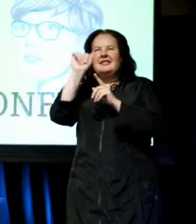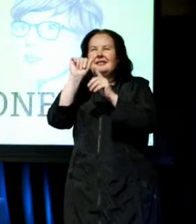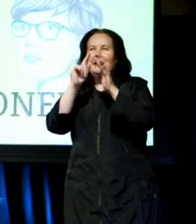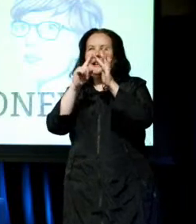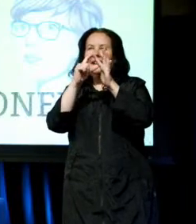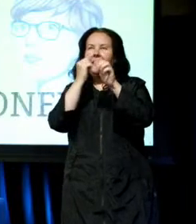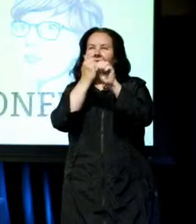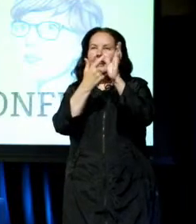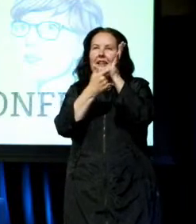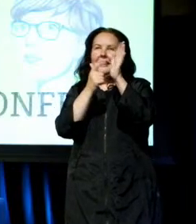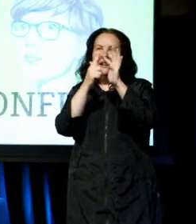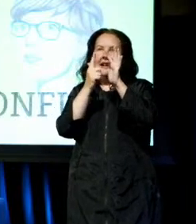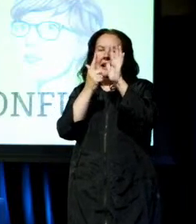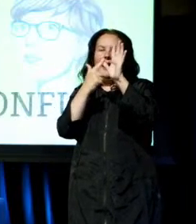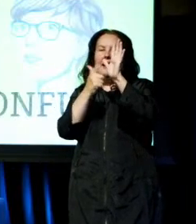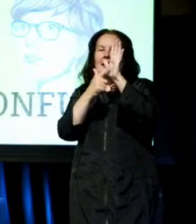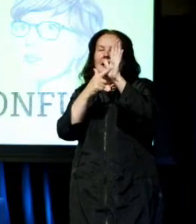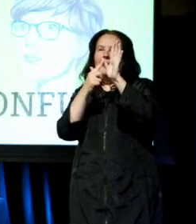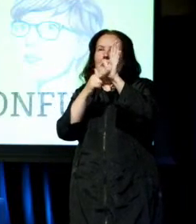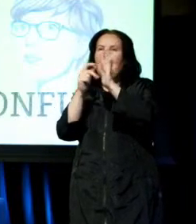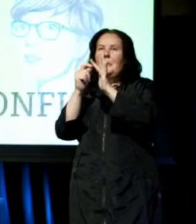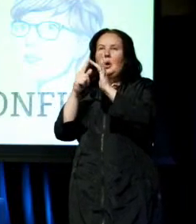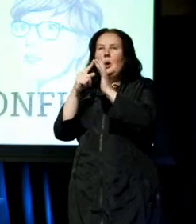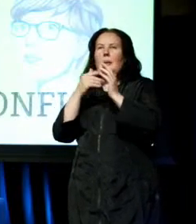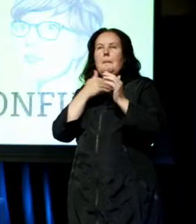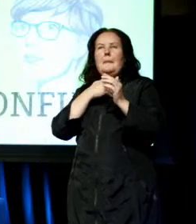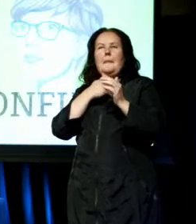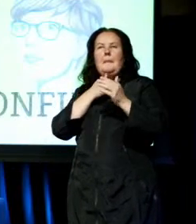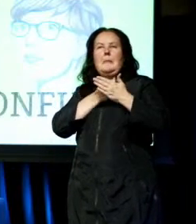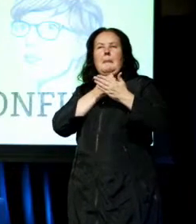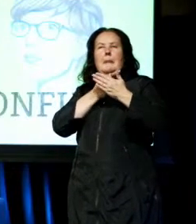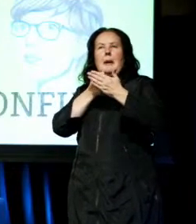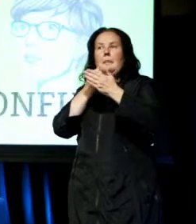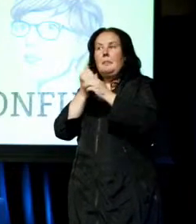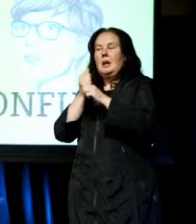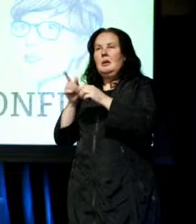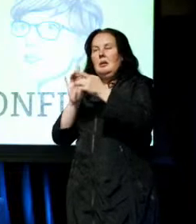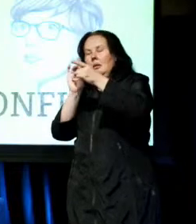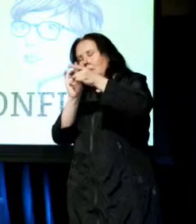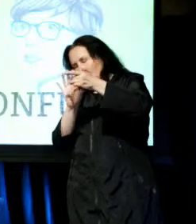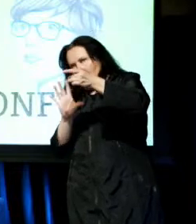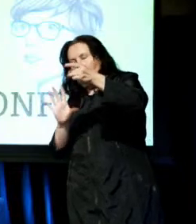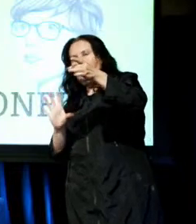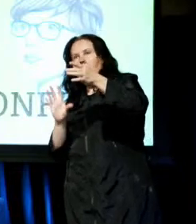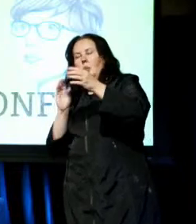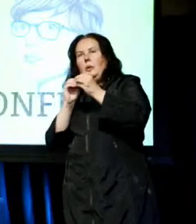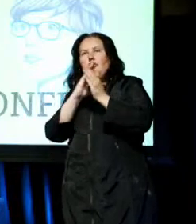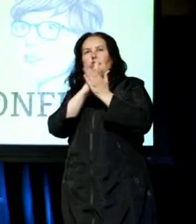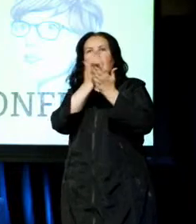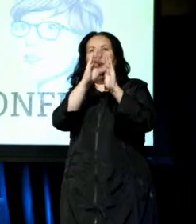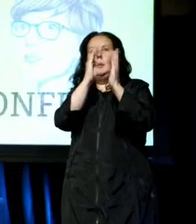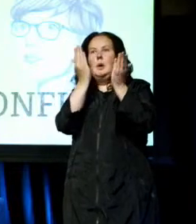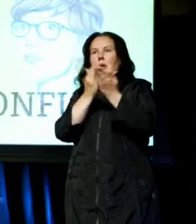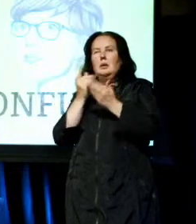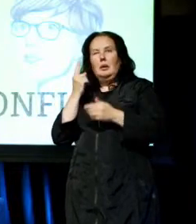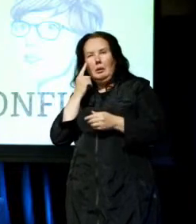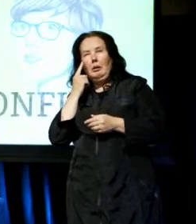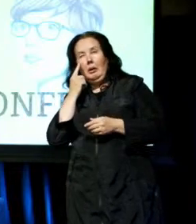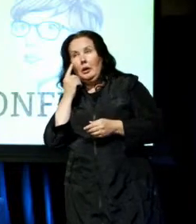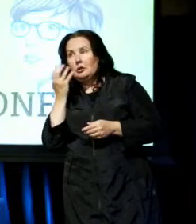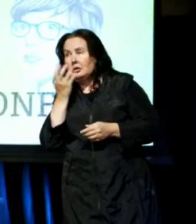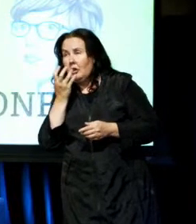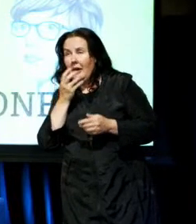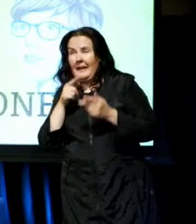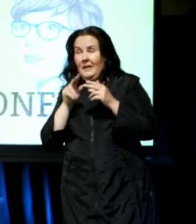beating heart sort of thing that was sort of making him lose touch with reality. And then, so he like got a, I'm so sorry if this is